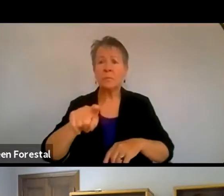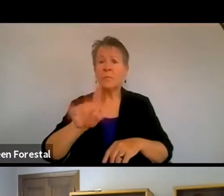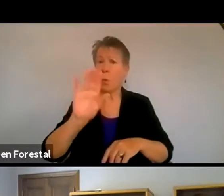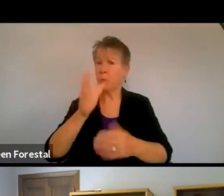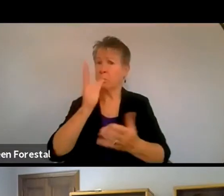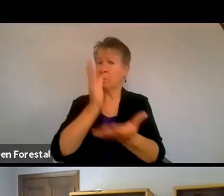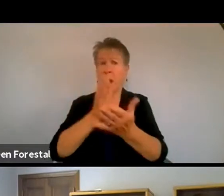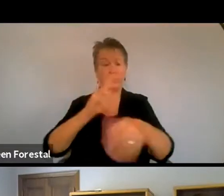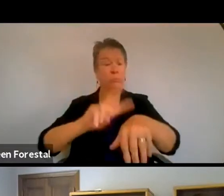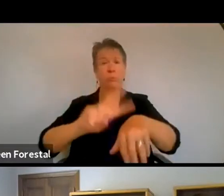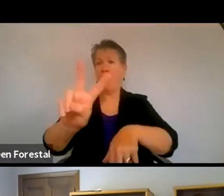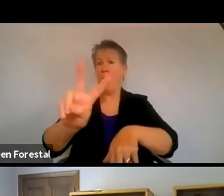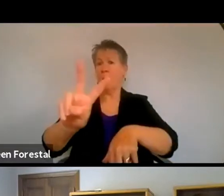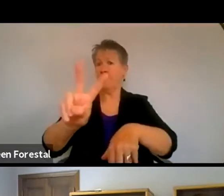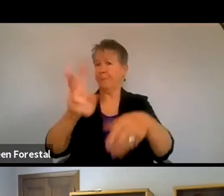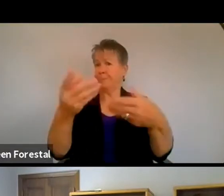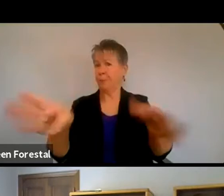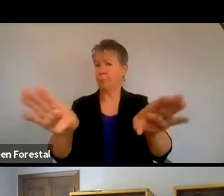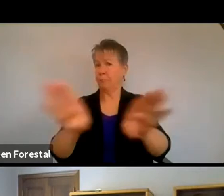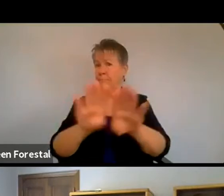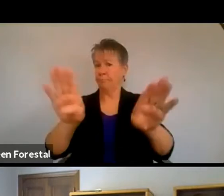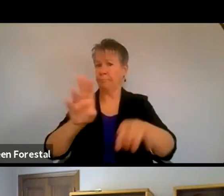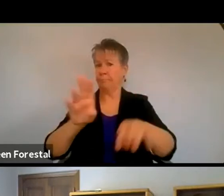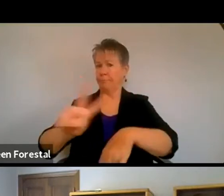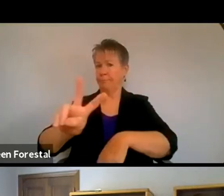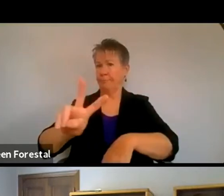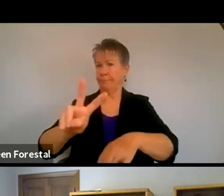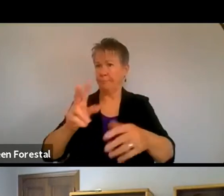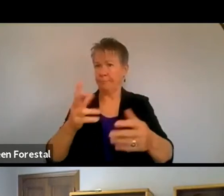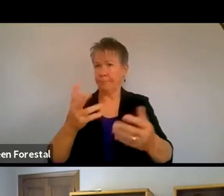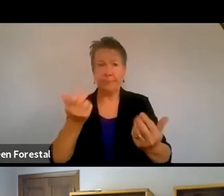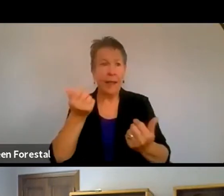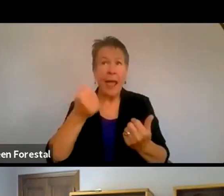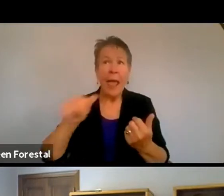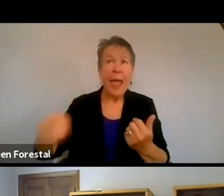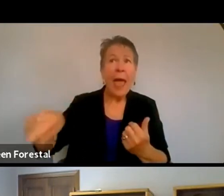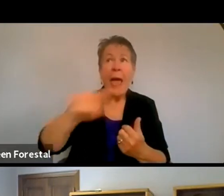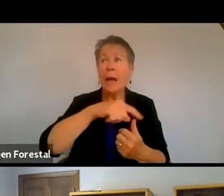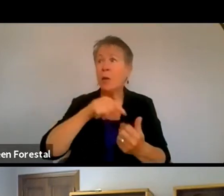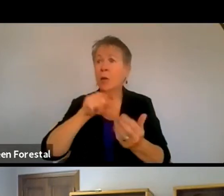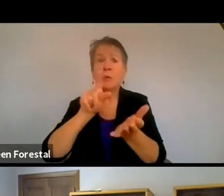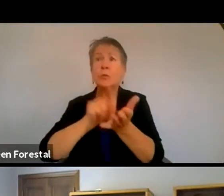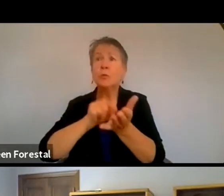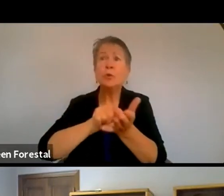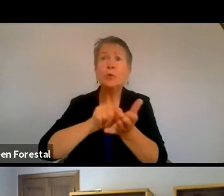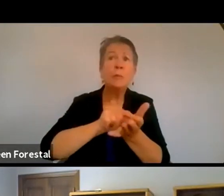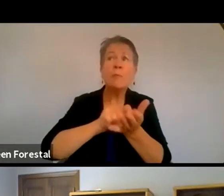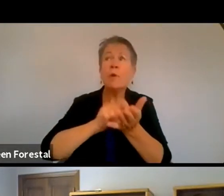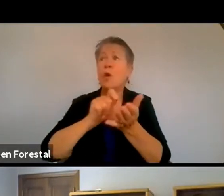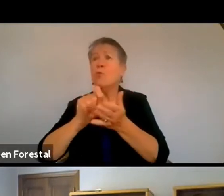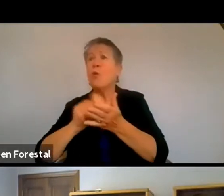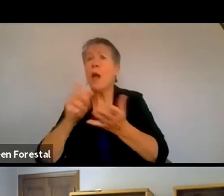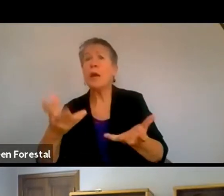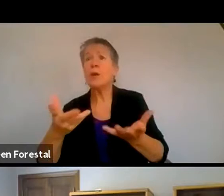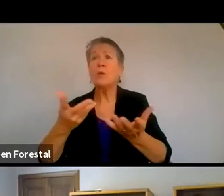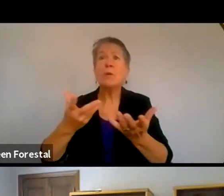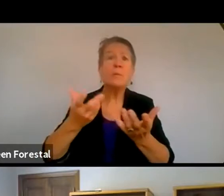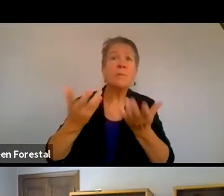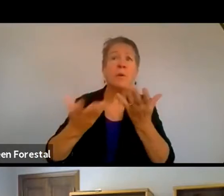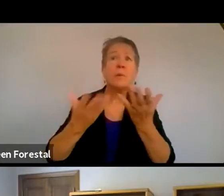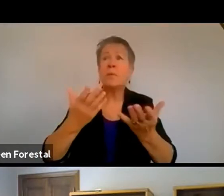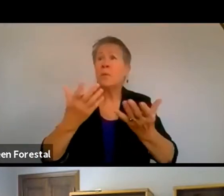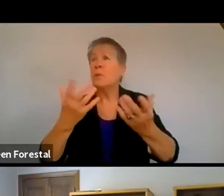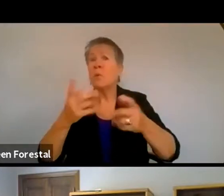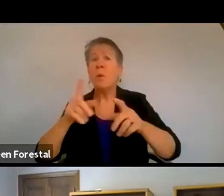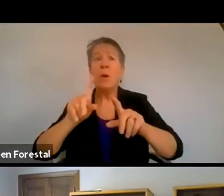And if you've got something in the members of the press that's really pressing that we didn't get to, I promise you we'll be, as we always